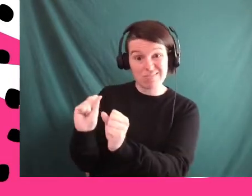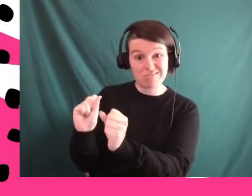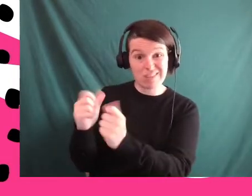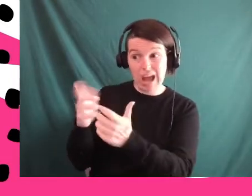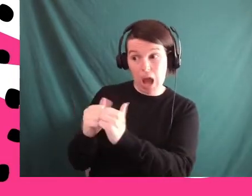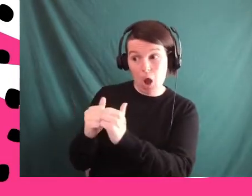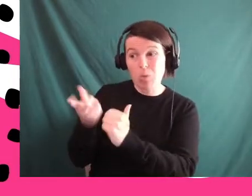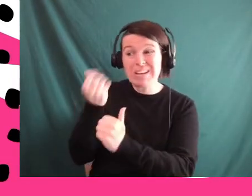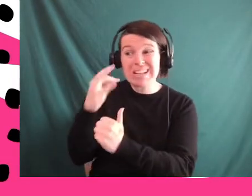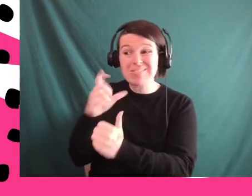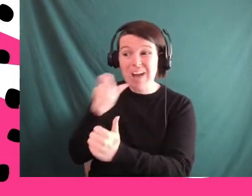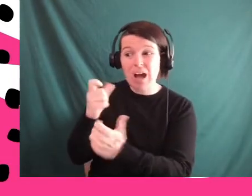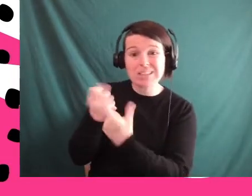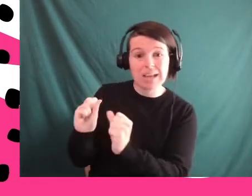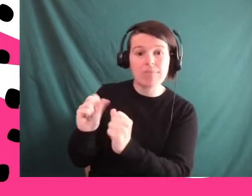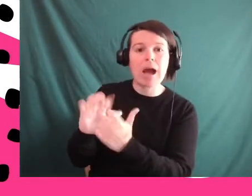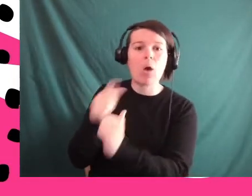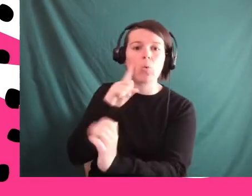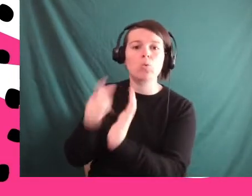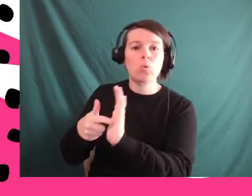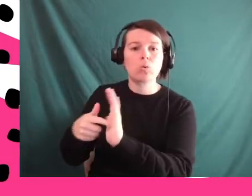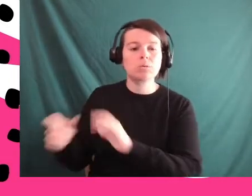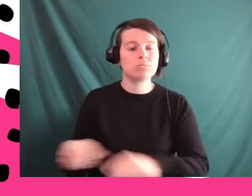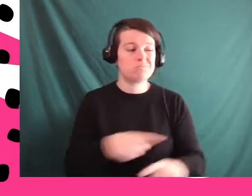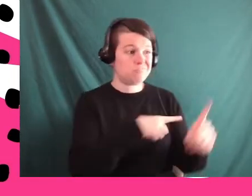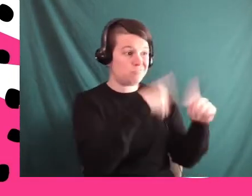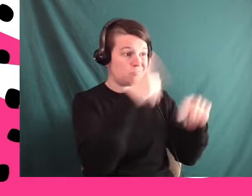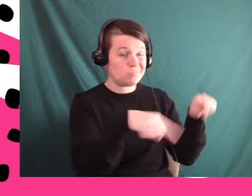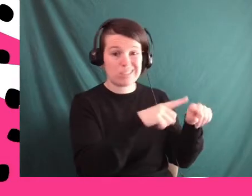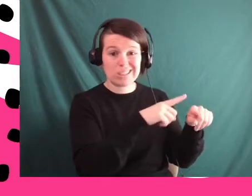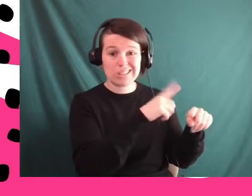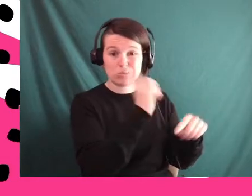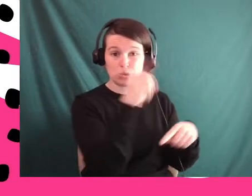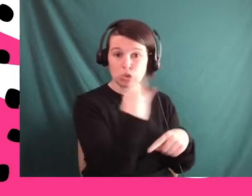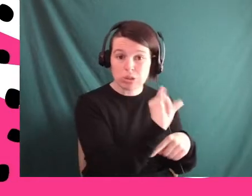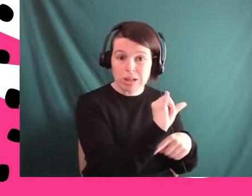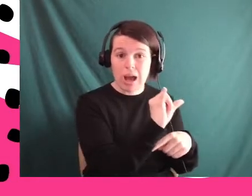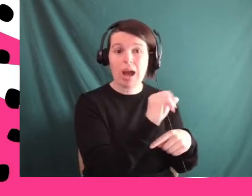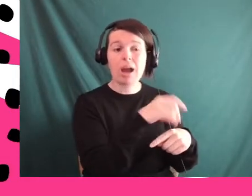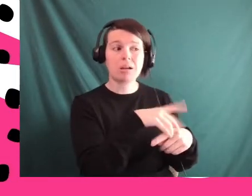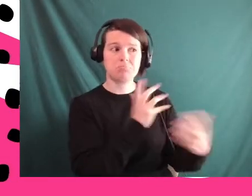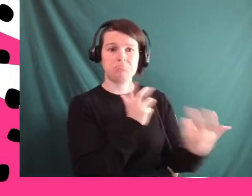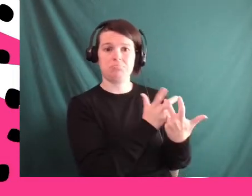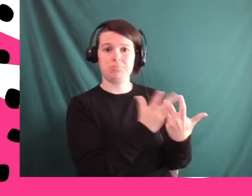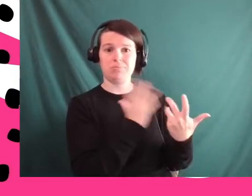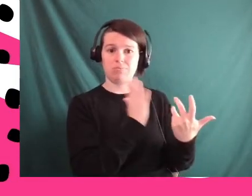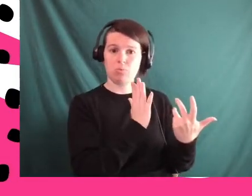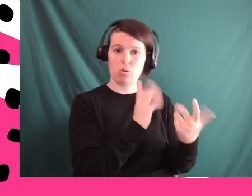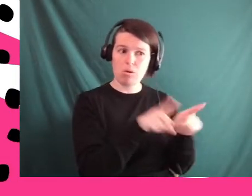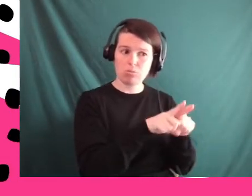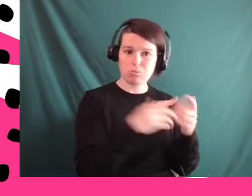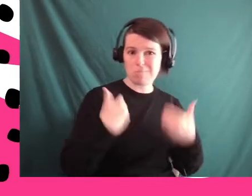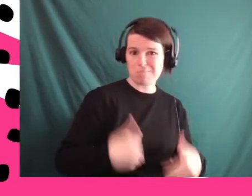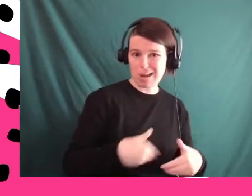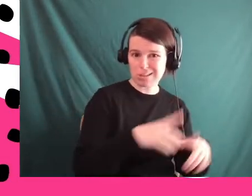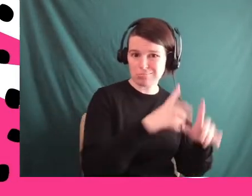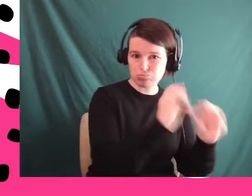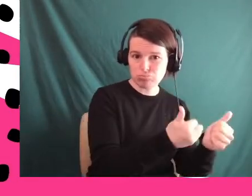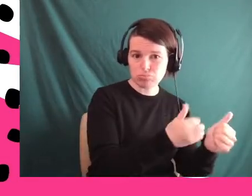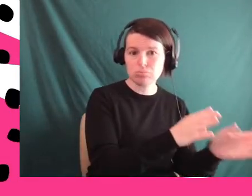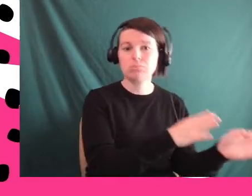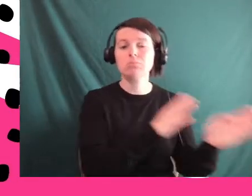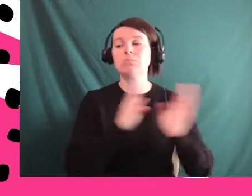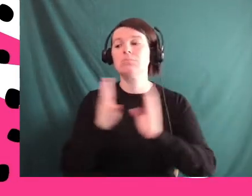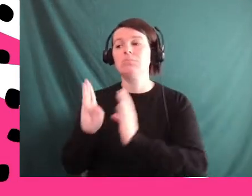so. Then we'll discuss various styles and brands of binders and which are right for you based on your preferences and body type. Then